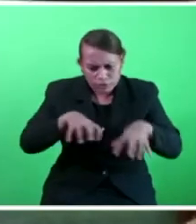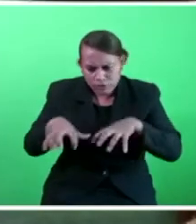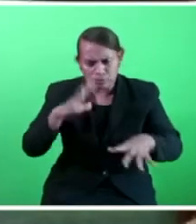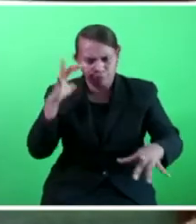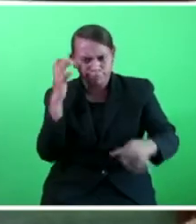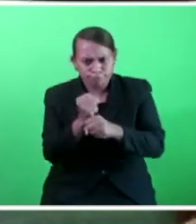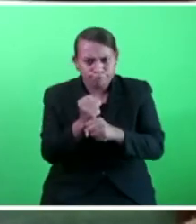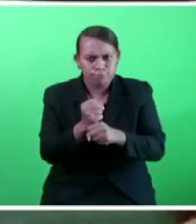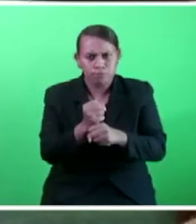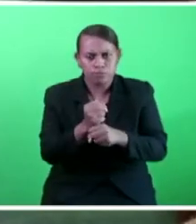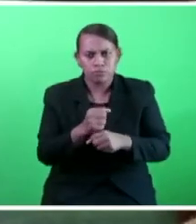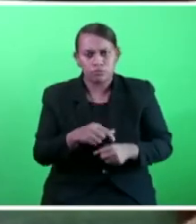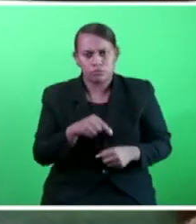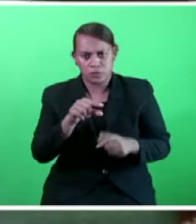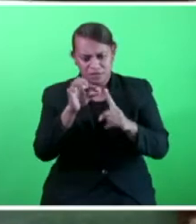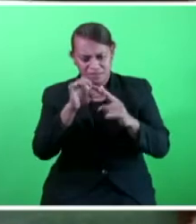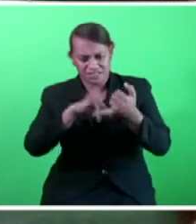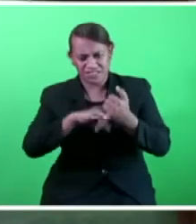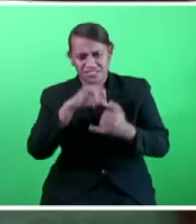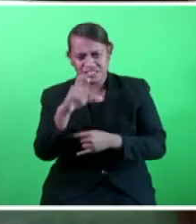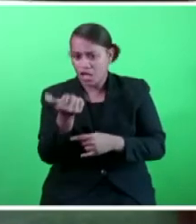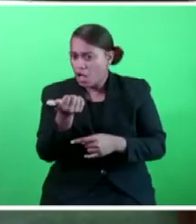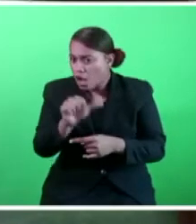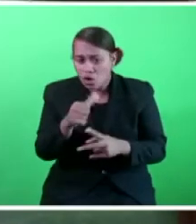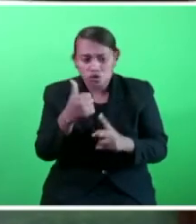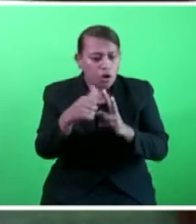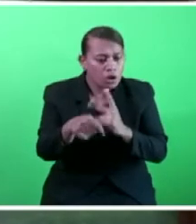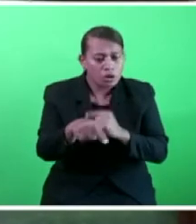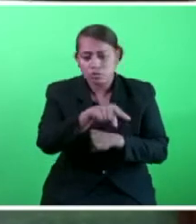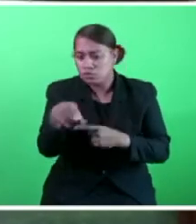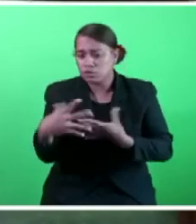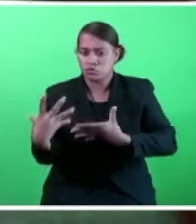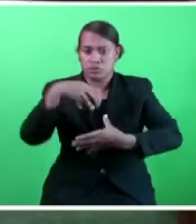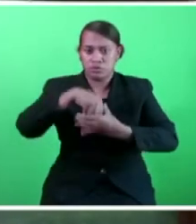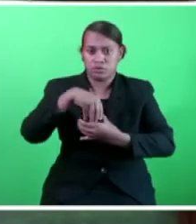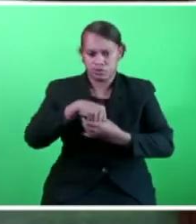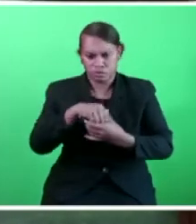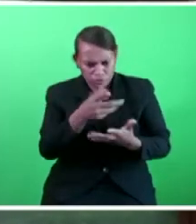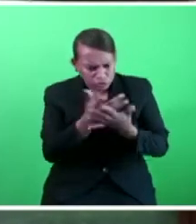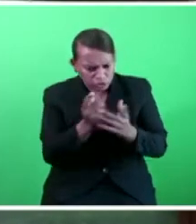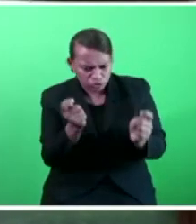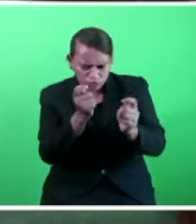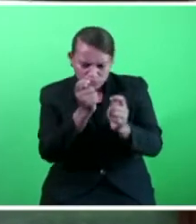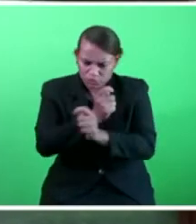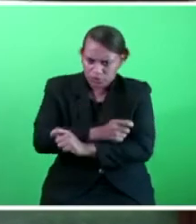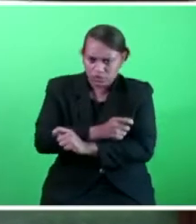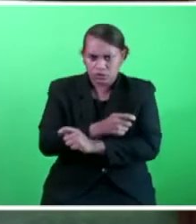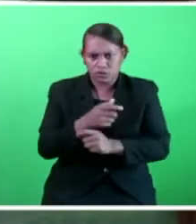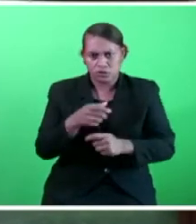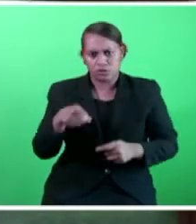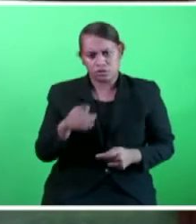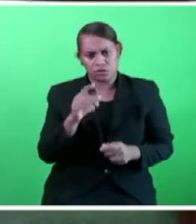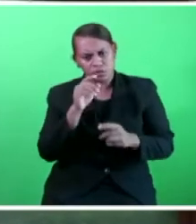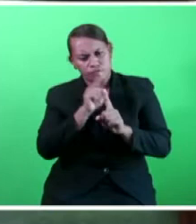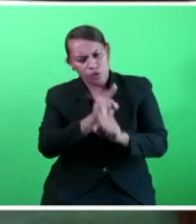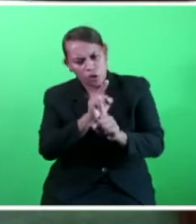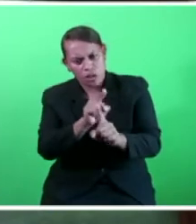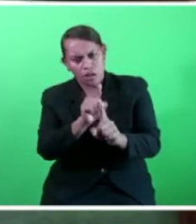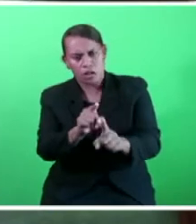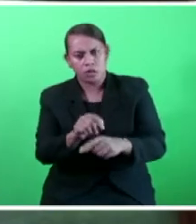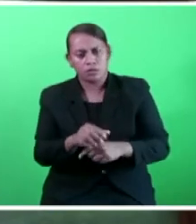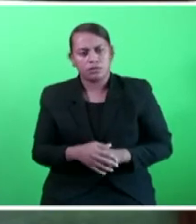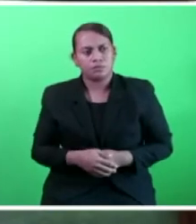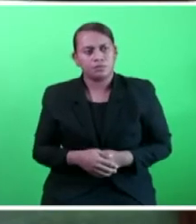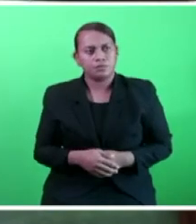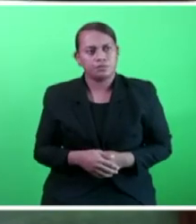has incorporated these changes into their current OMRS guidelines, and they've also recently collected